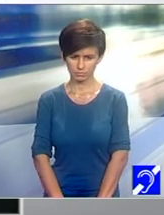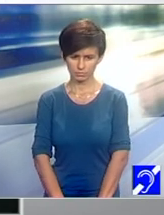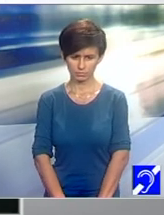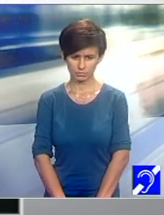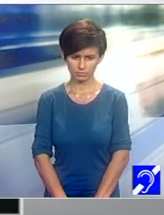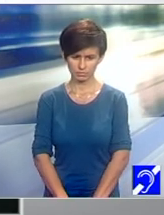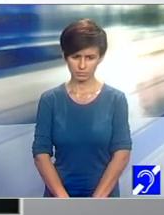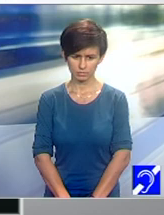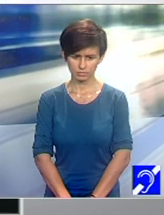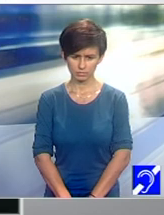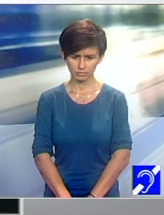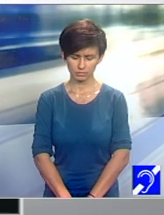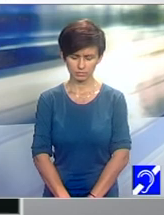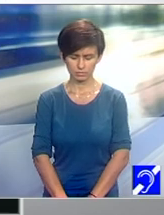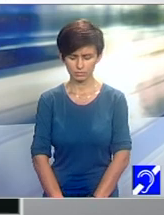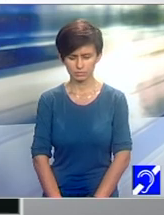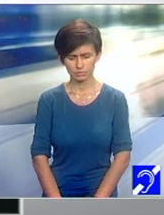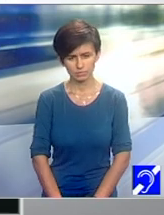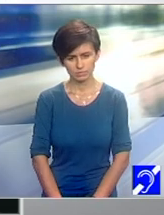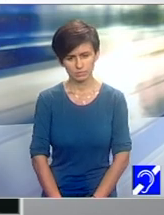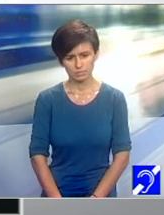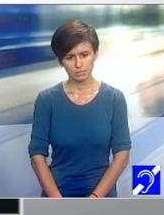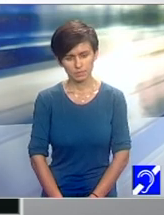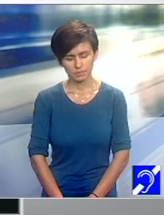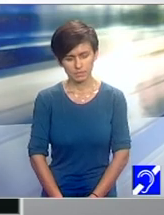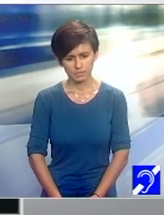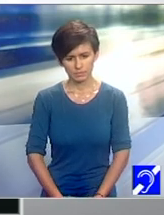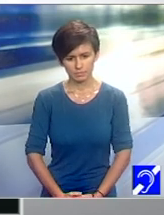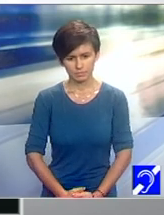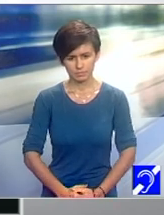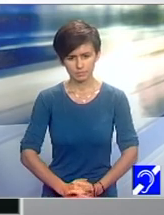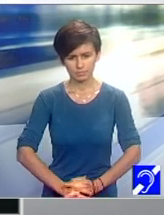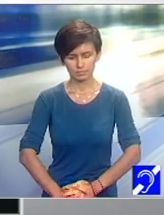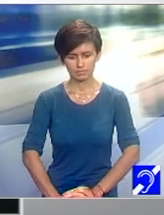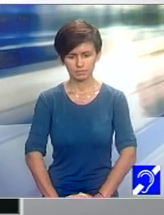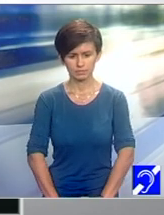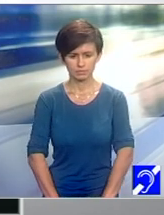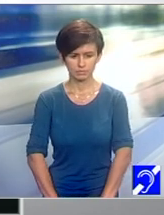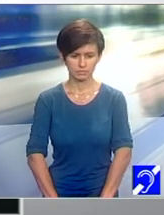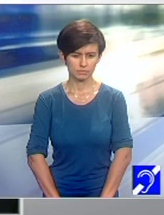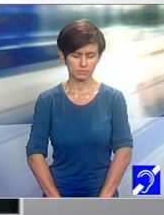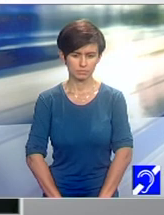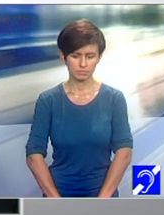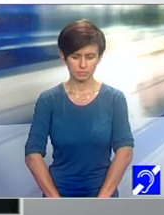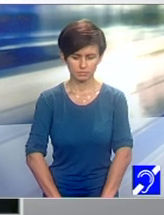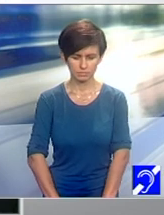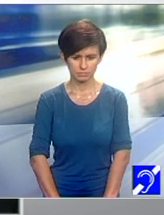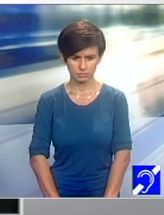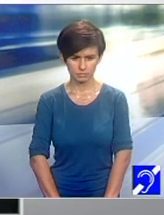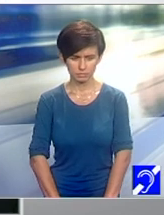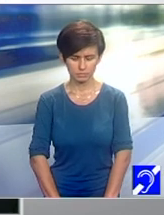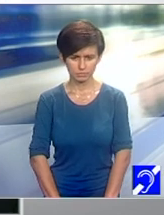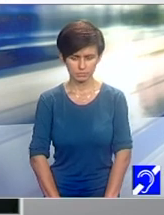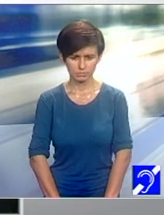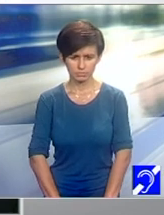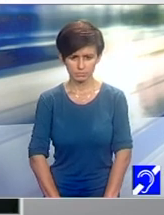army, in the economy, in academia, in poetry, literature. Anywhere you go, you